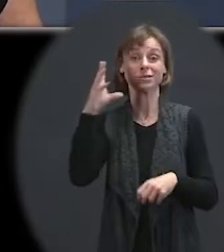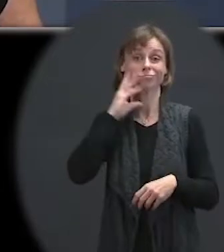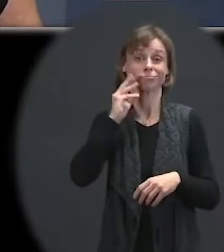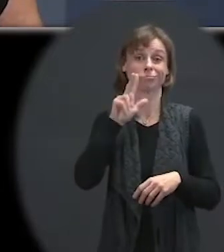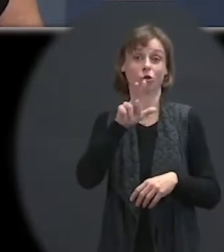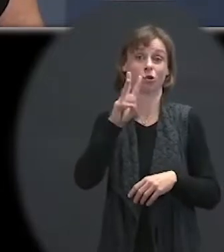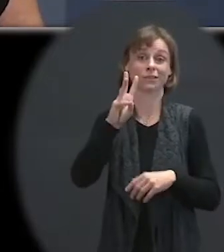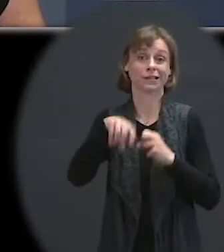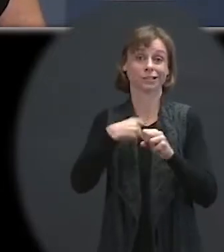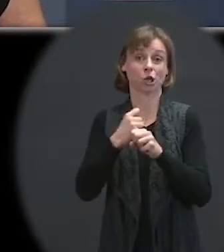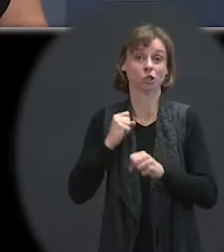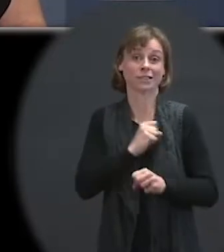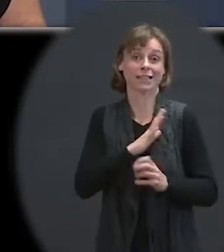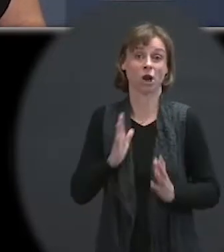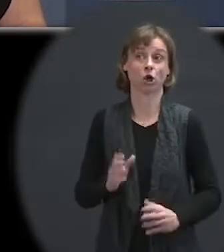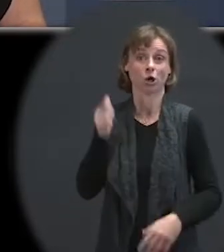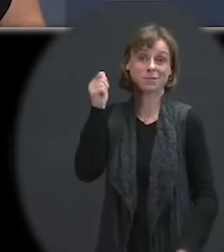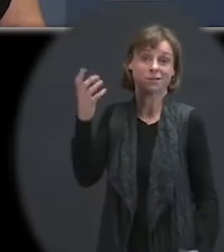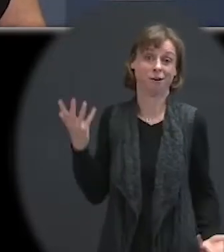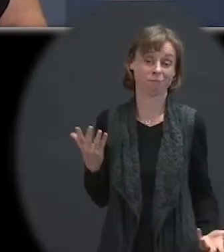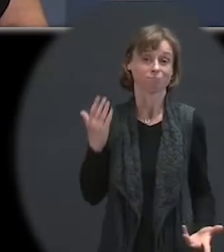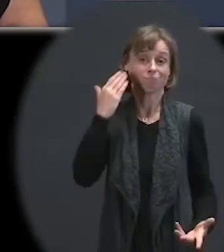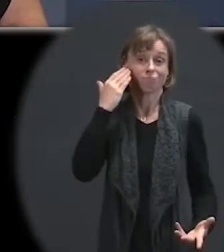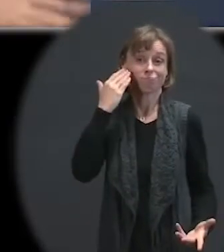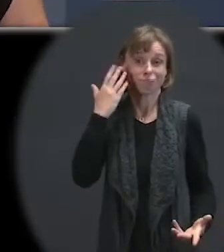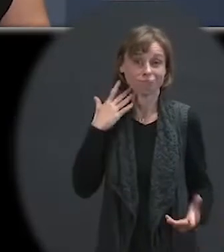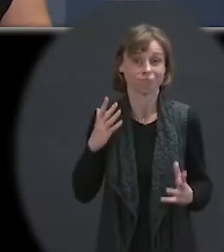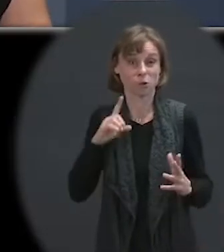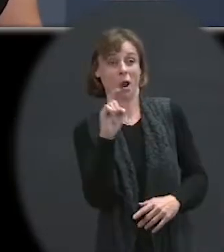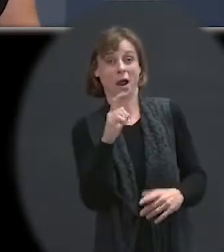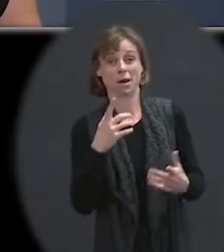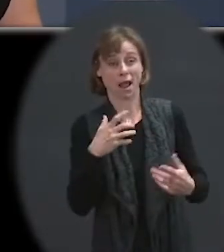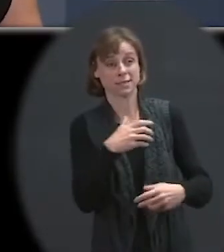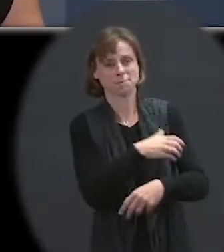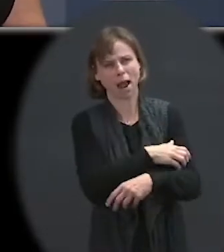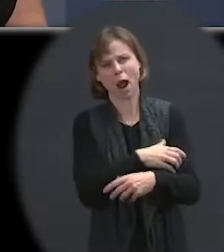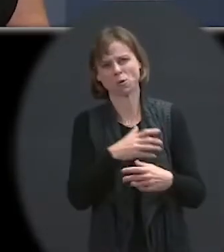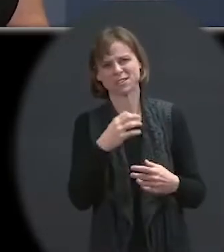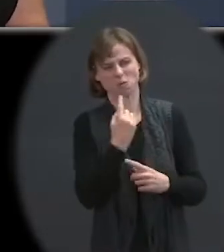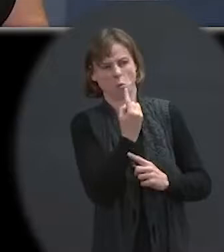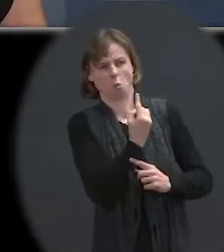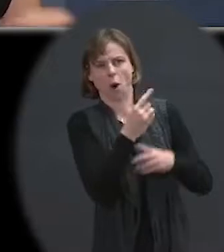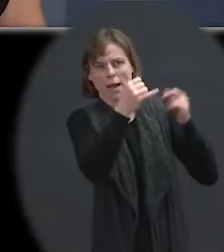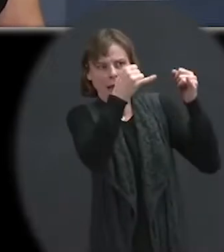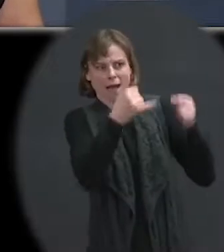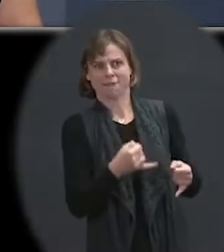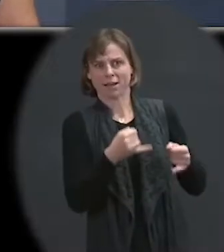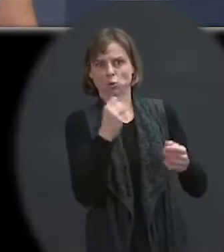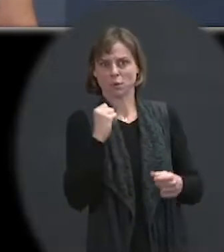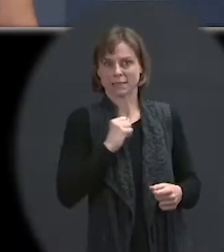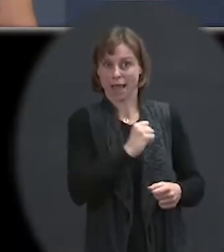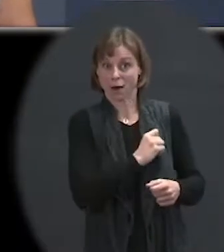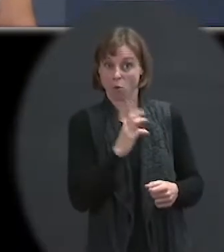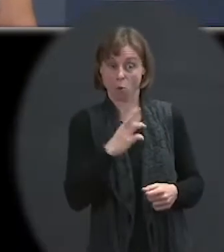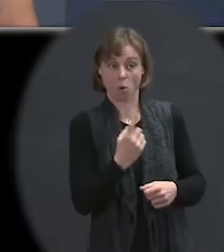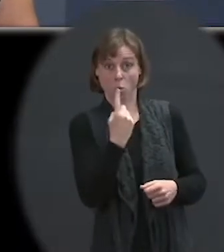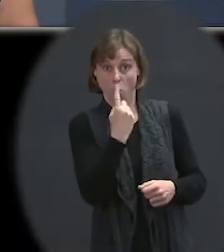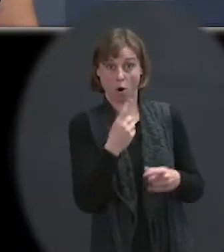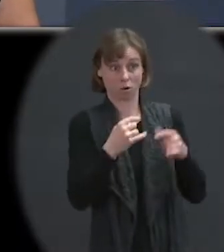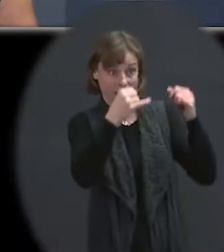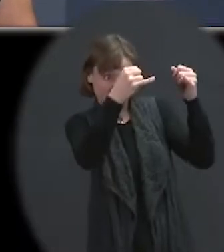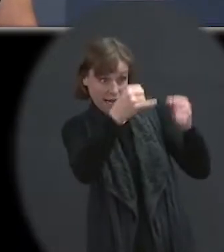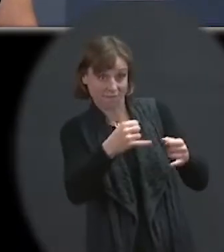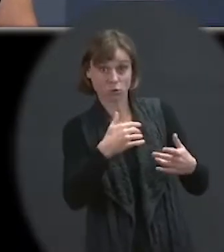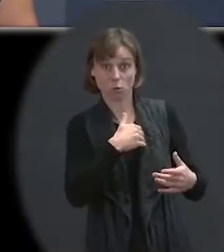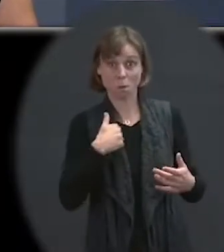in the Senate, so he has the benefit of experience of recognizing the power of any one individual senator or one individual member, and